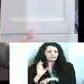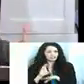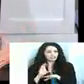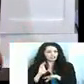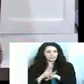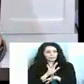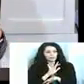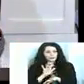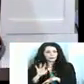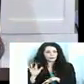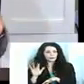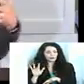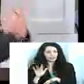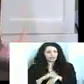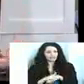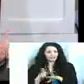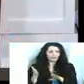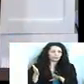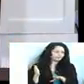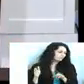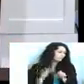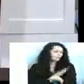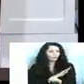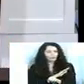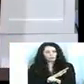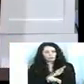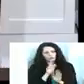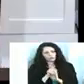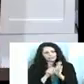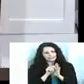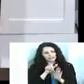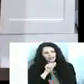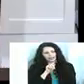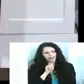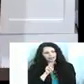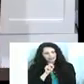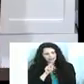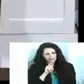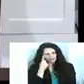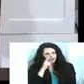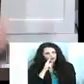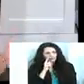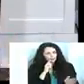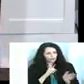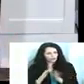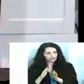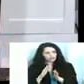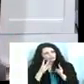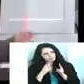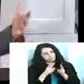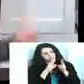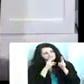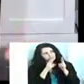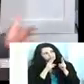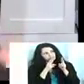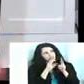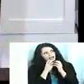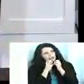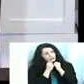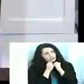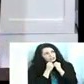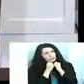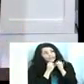and bare throughout the entire season of Lent in preparation for the adoration and the glory of